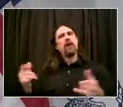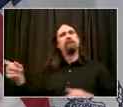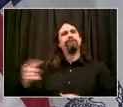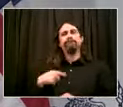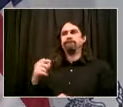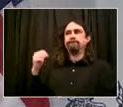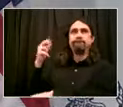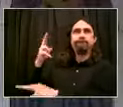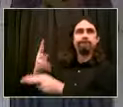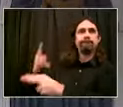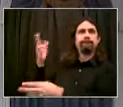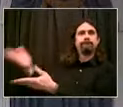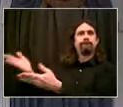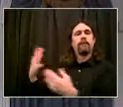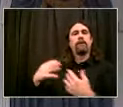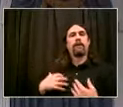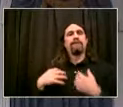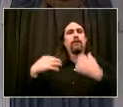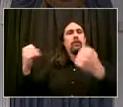advisor, Lorraine Grillo.